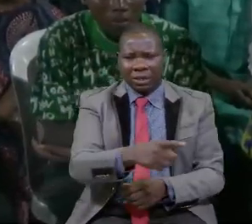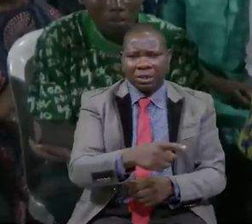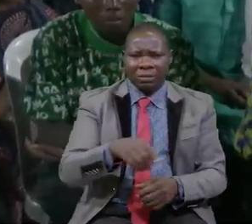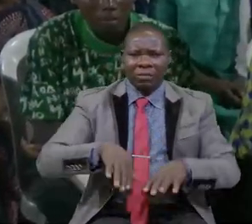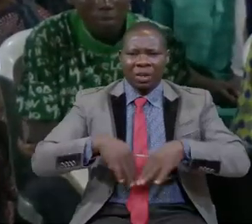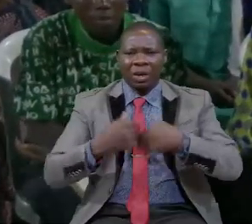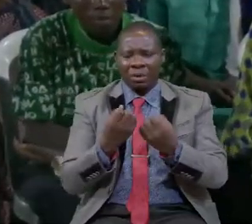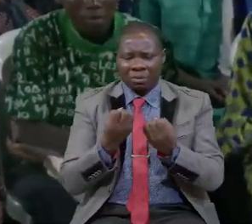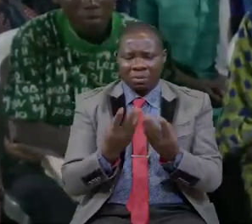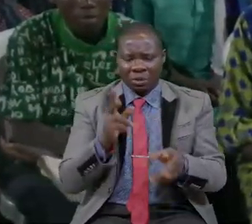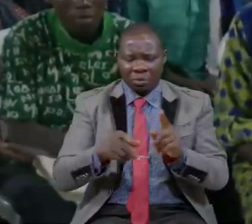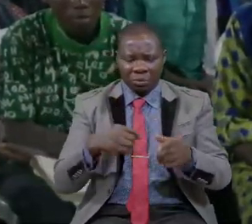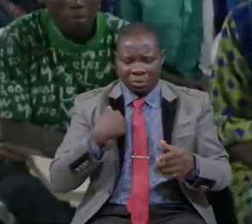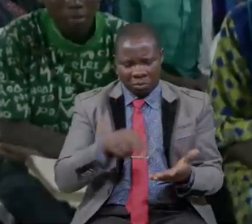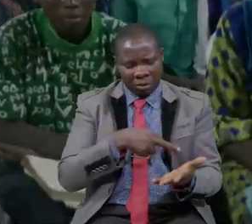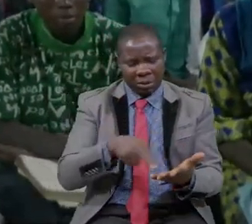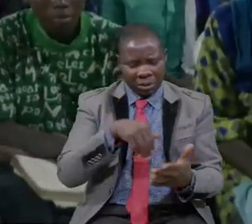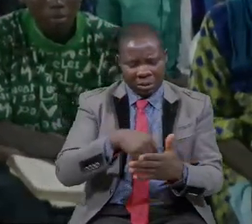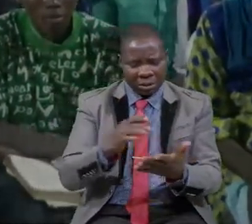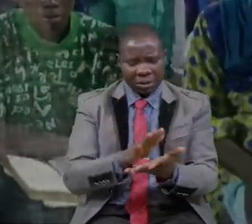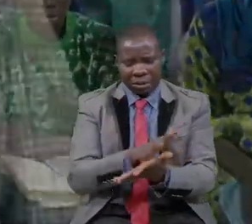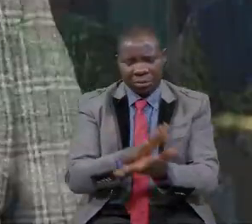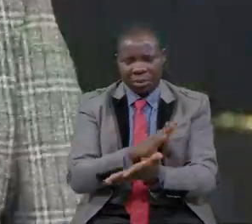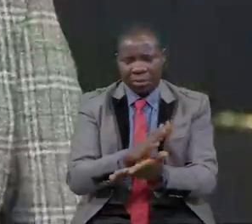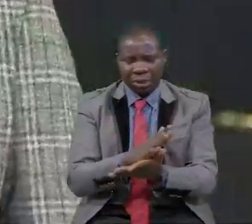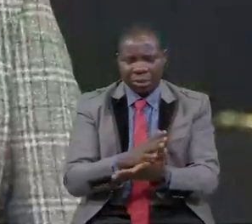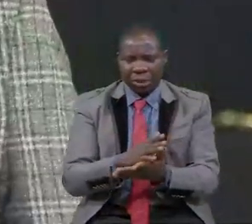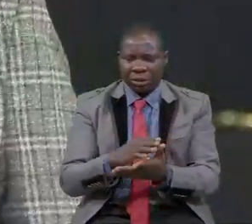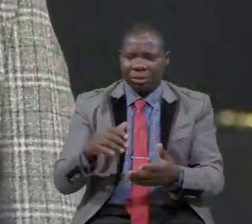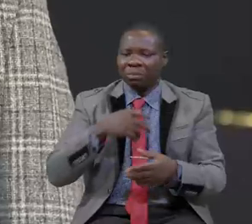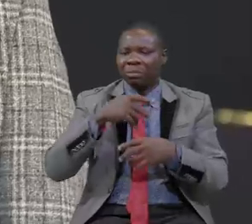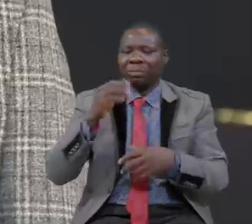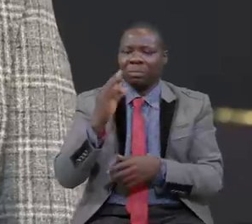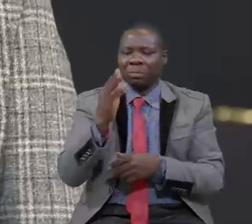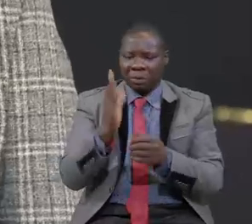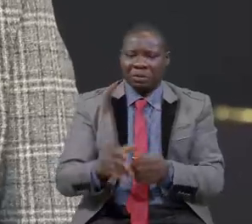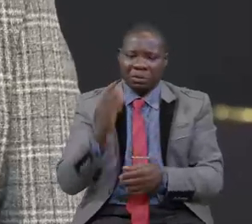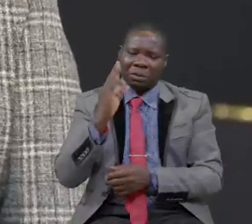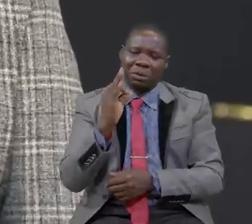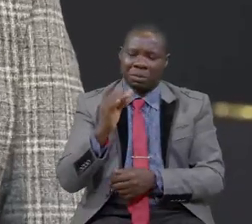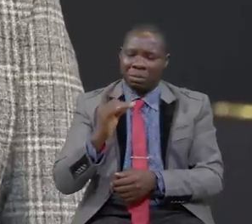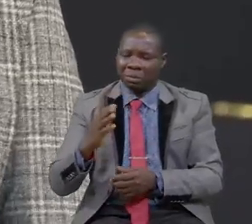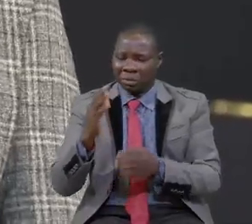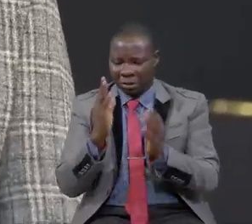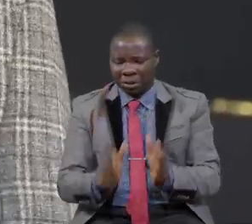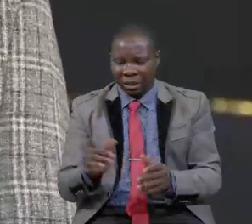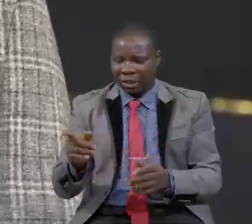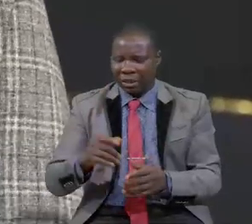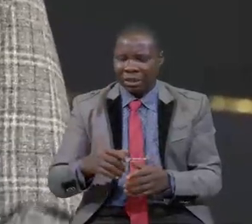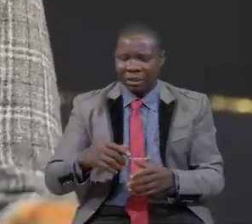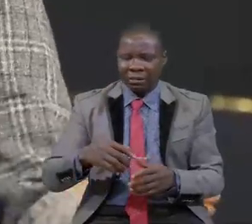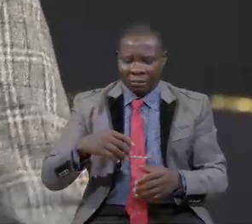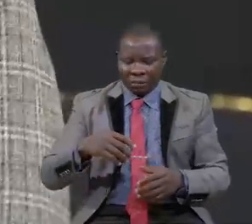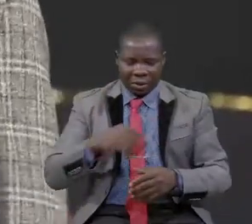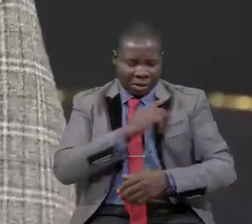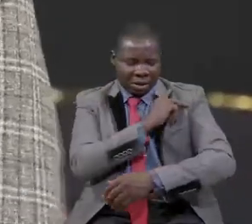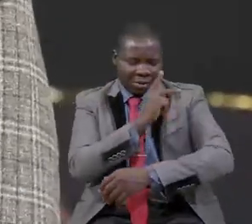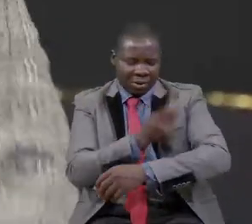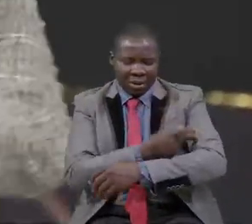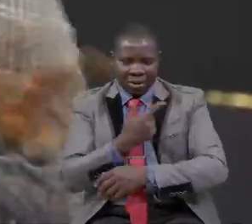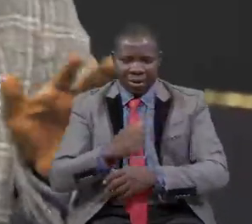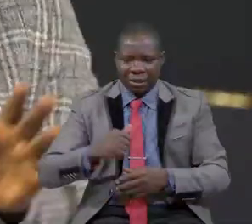a preacher, he impregnated and raped a girl, a minor in his